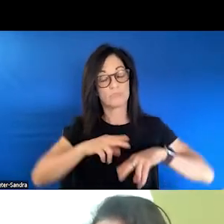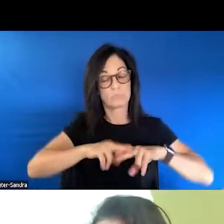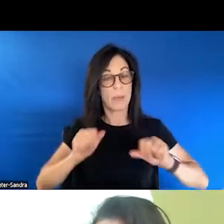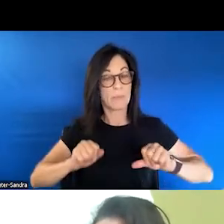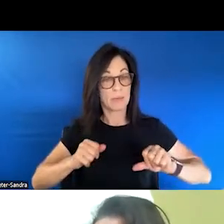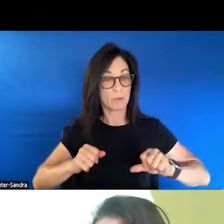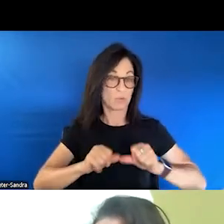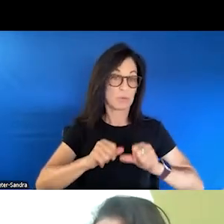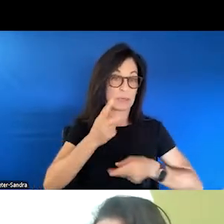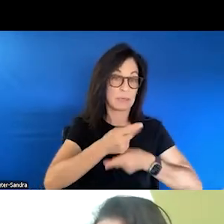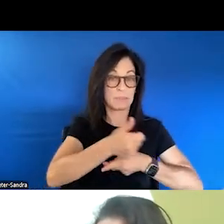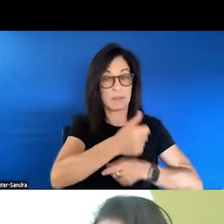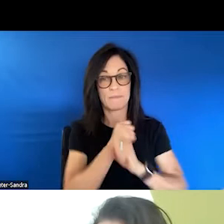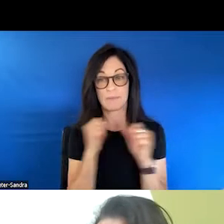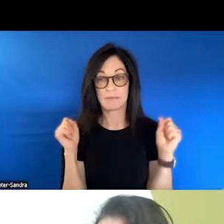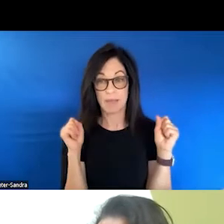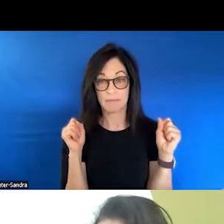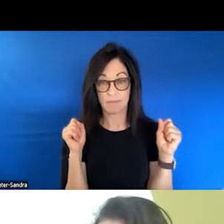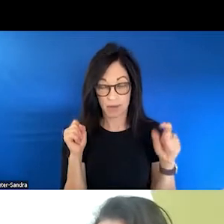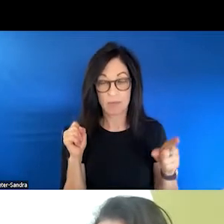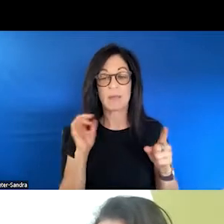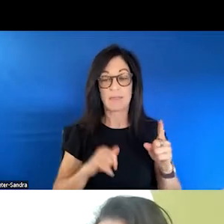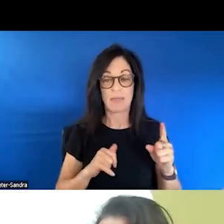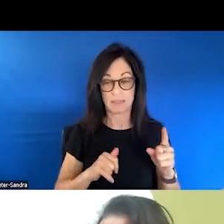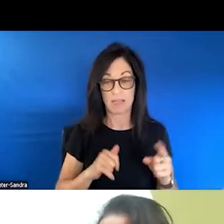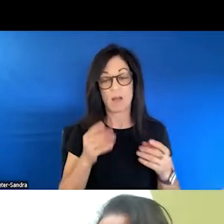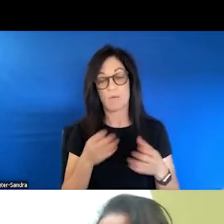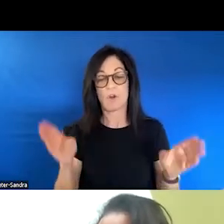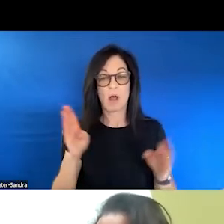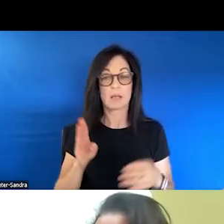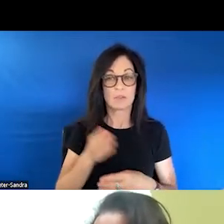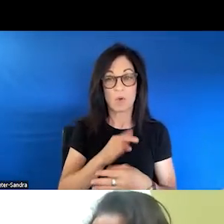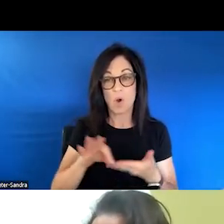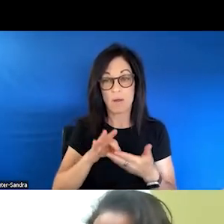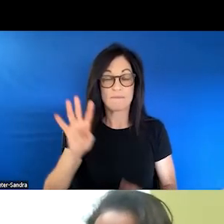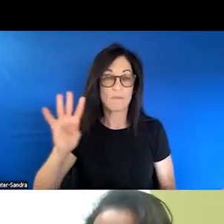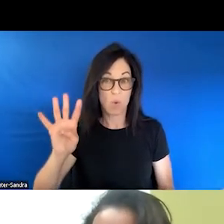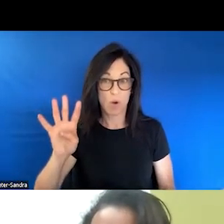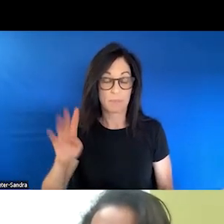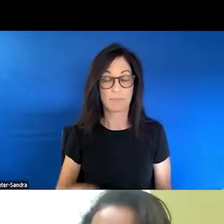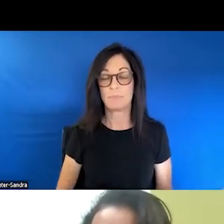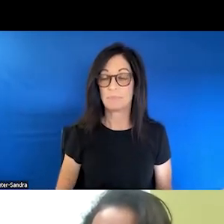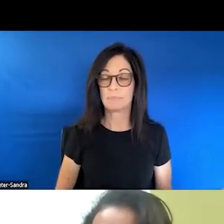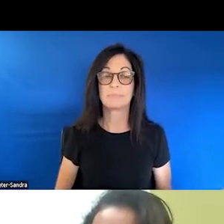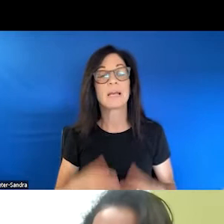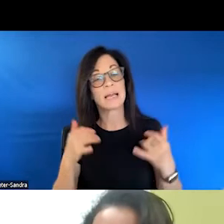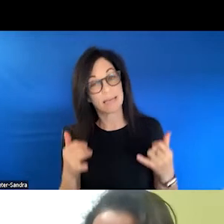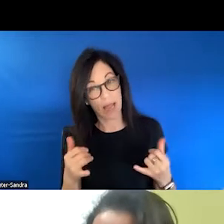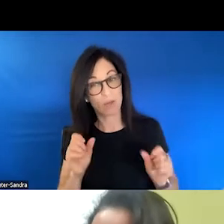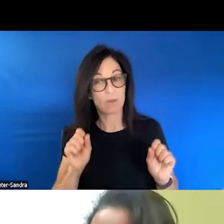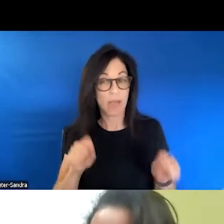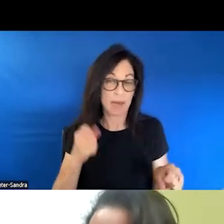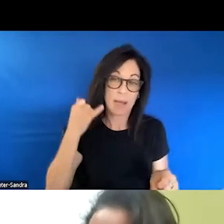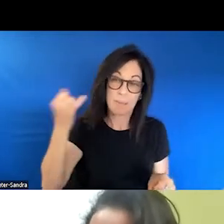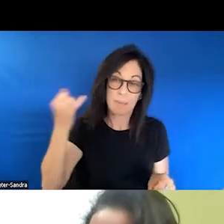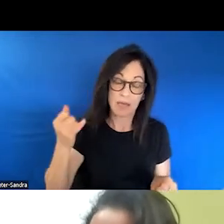safe, rating a 4 overall? Now, the N, as we can imagine, is a bit low